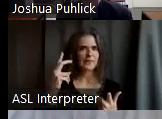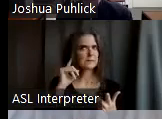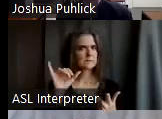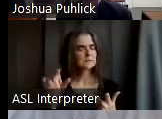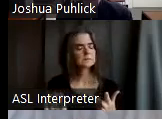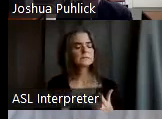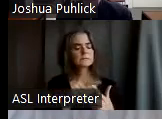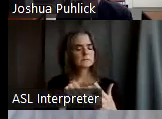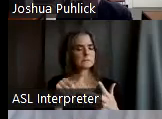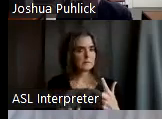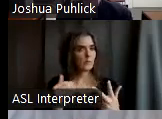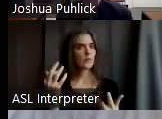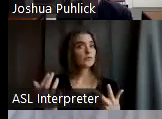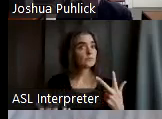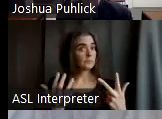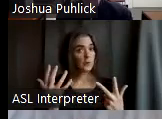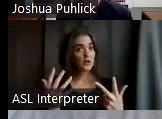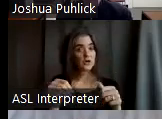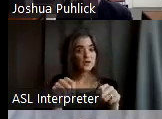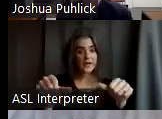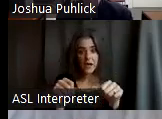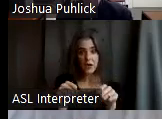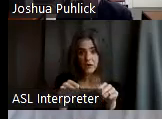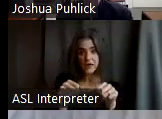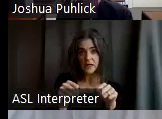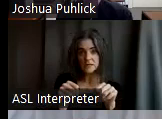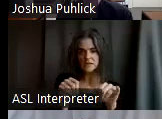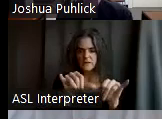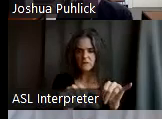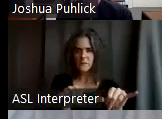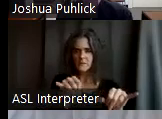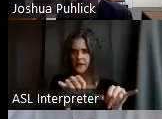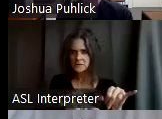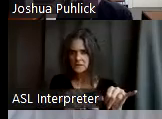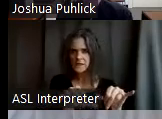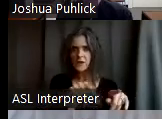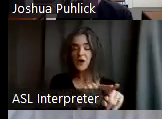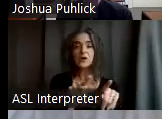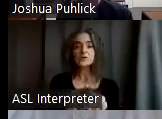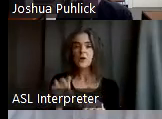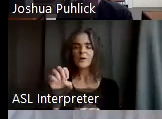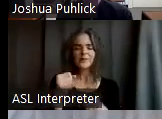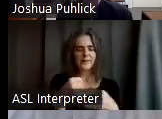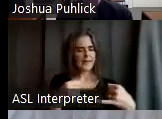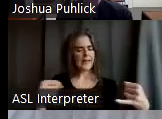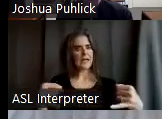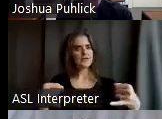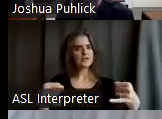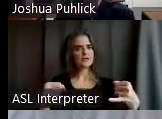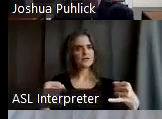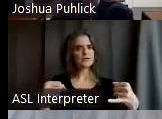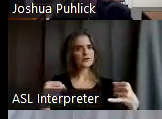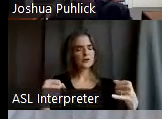recently burned areas for basking. Also the edge created by the fire